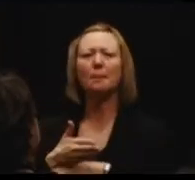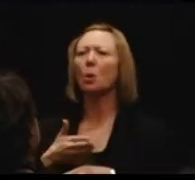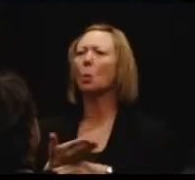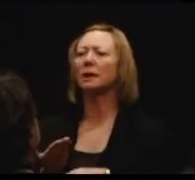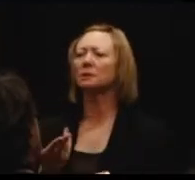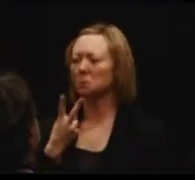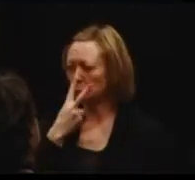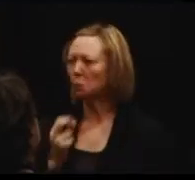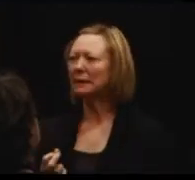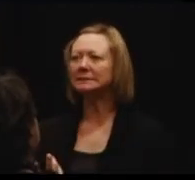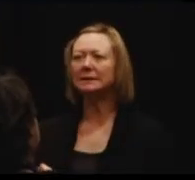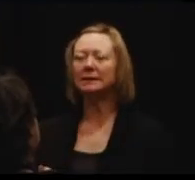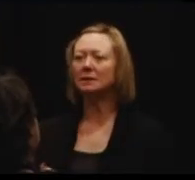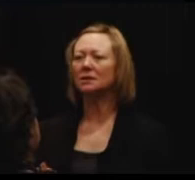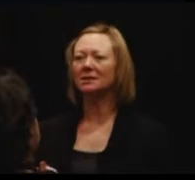years old and